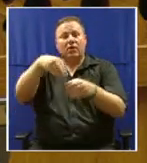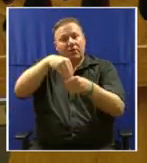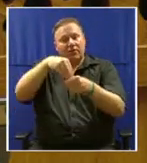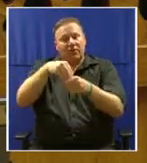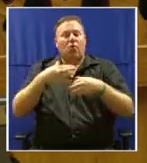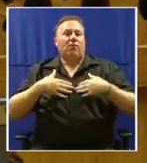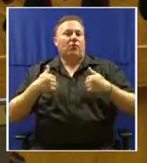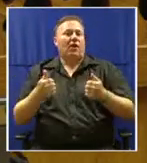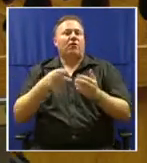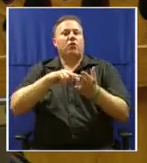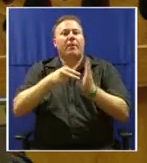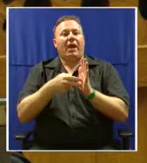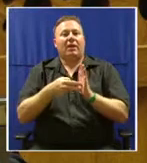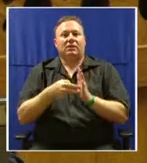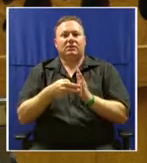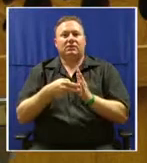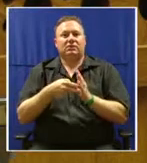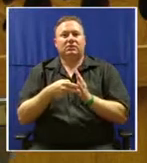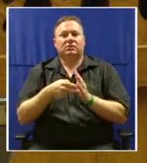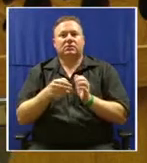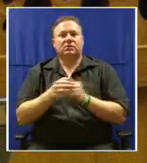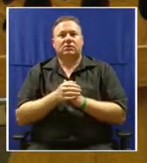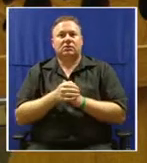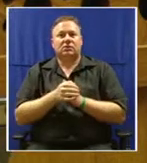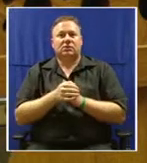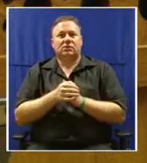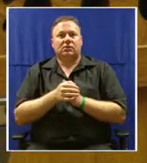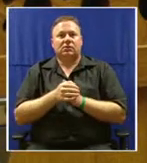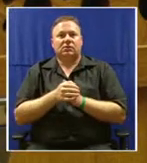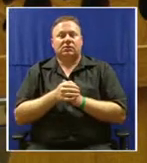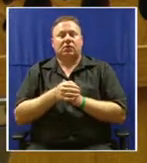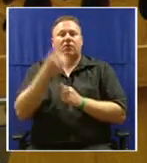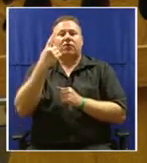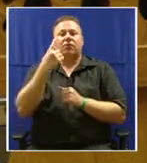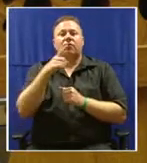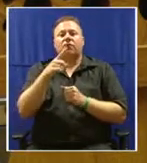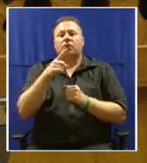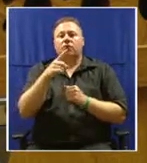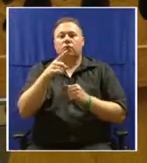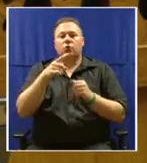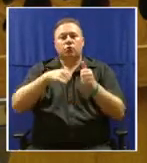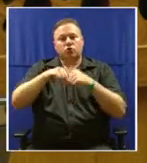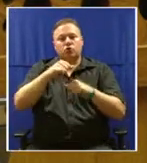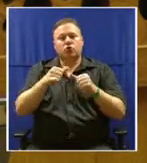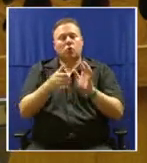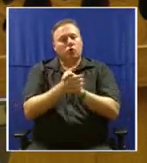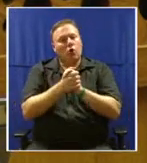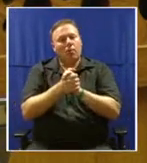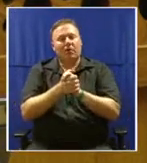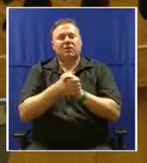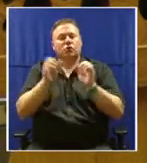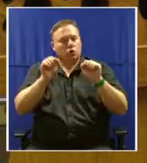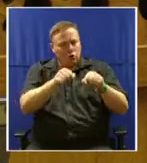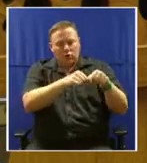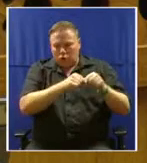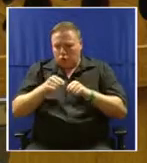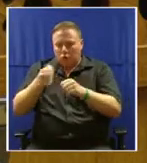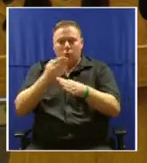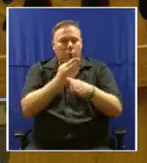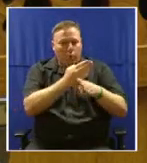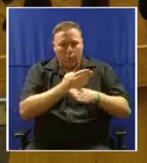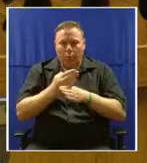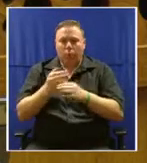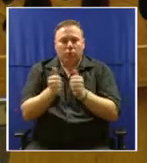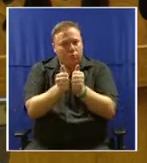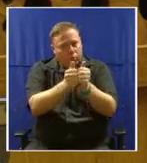Recovery Plan as part of our social compact have agreed to work together to